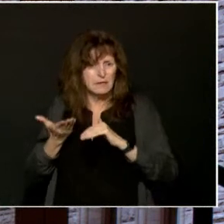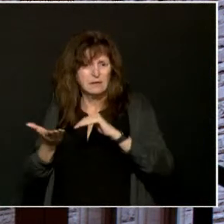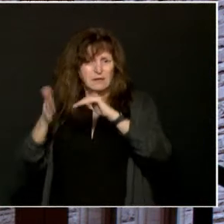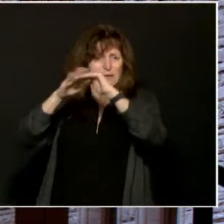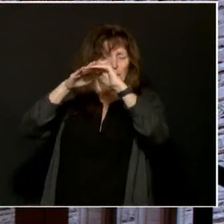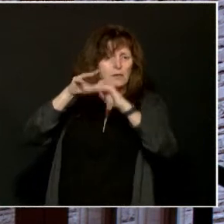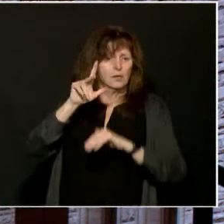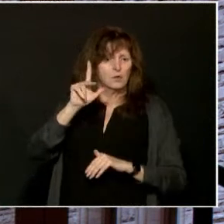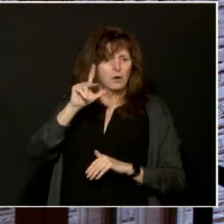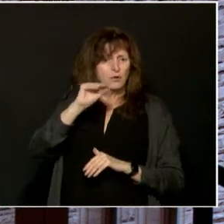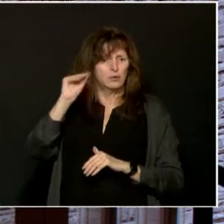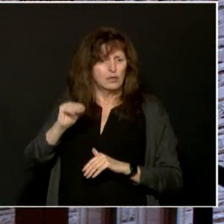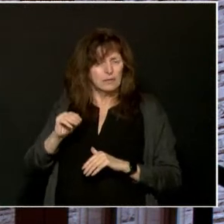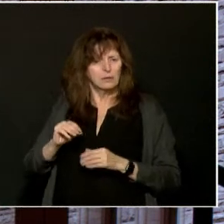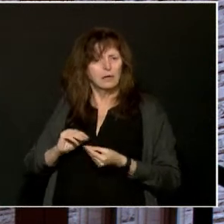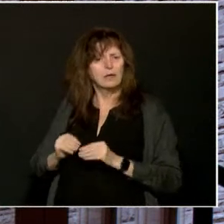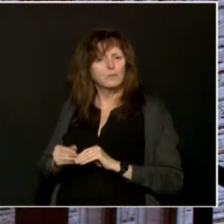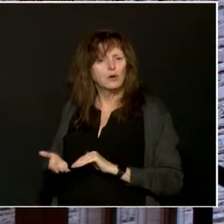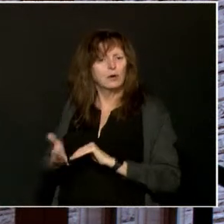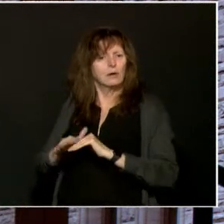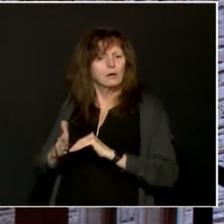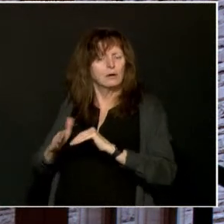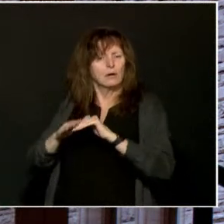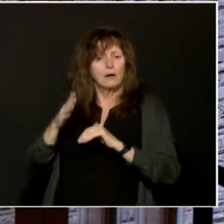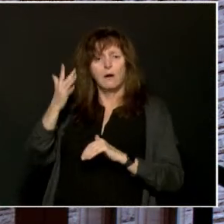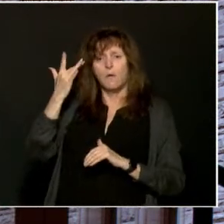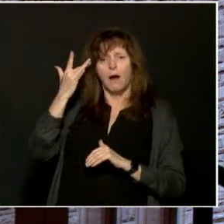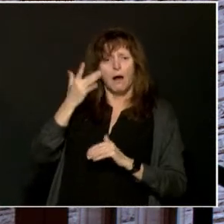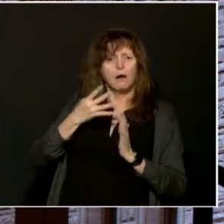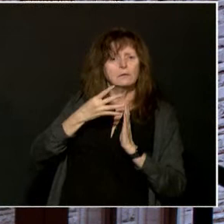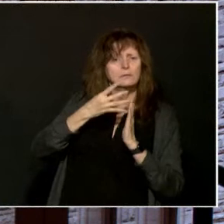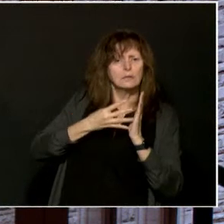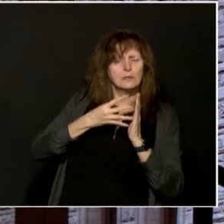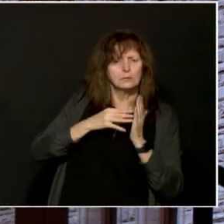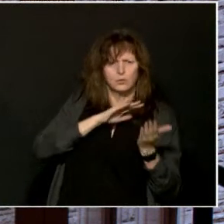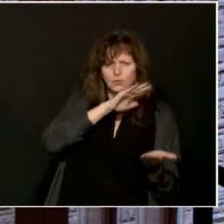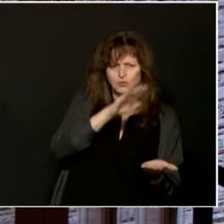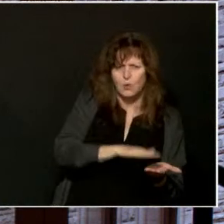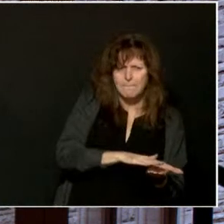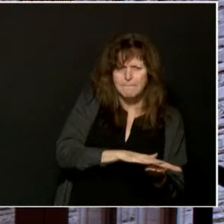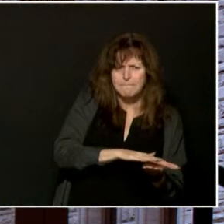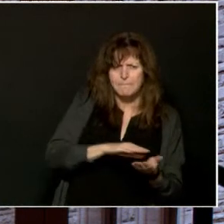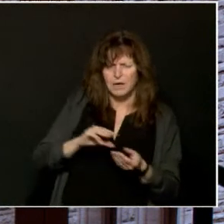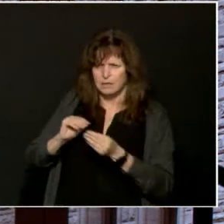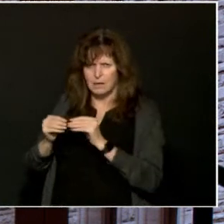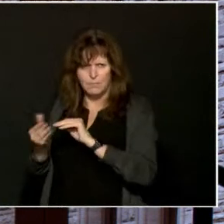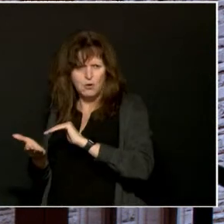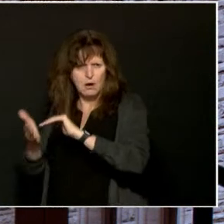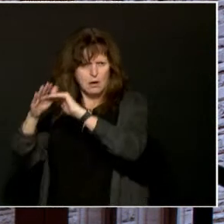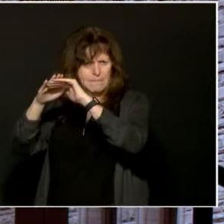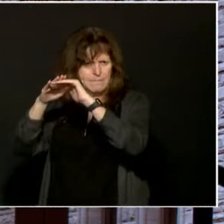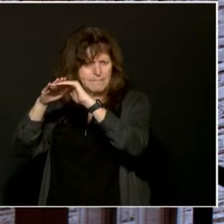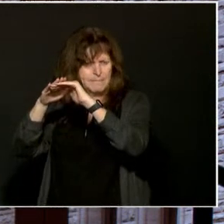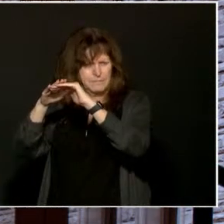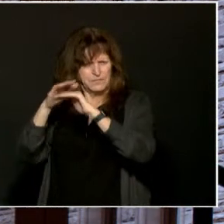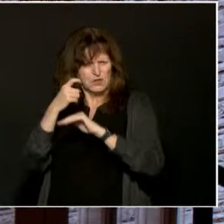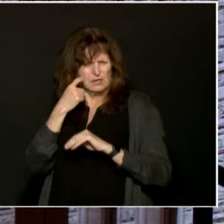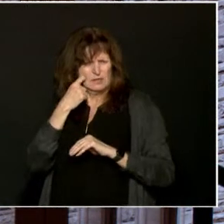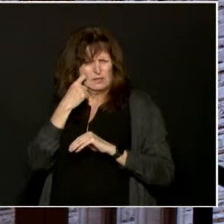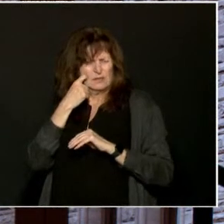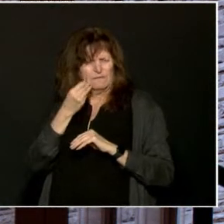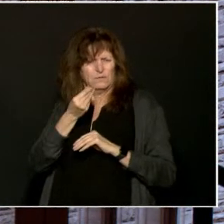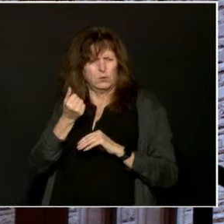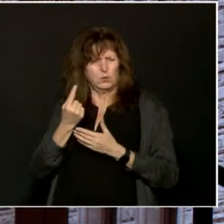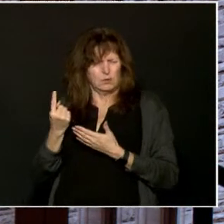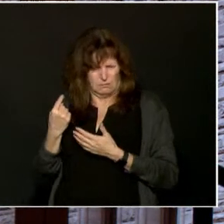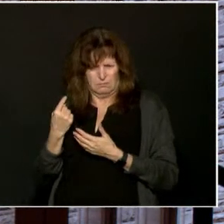rising as our volume of tests drop down. It'll be interesting to see what it shows with these higher numbers over these last few days. So I can't give you a